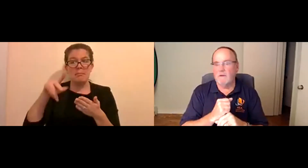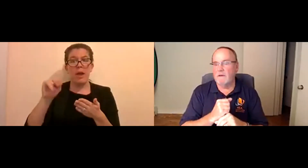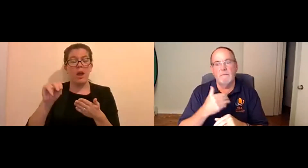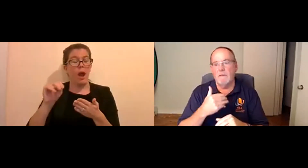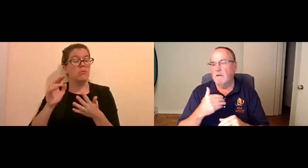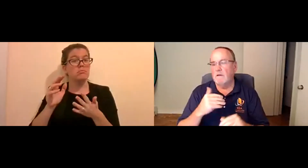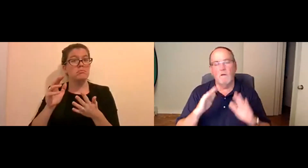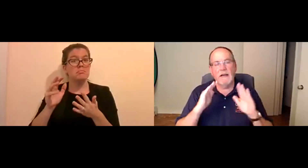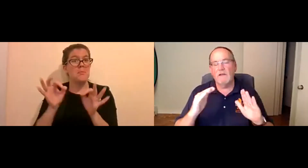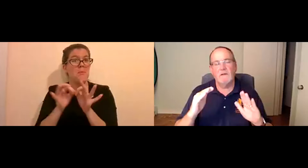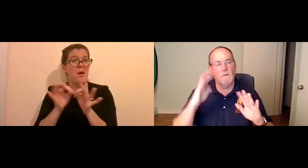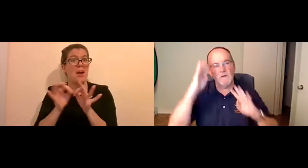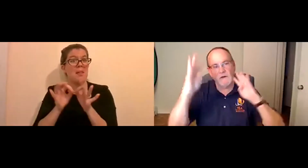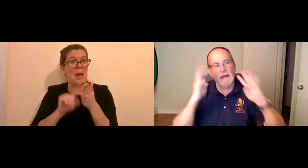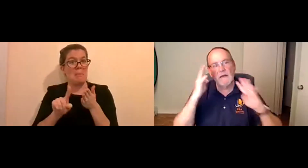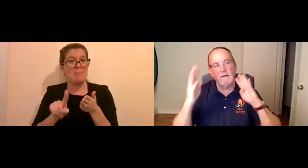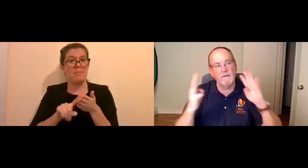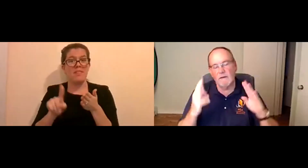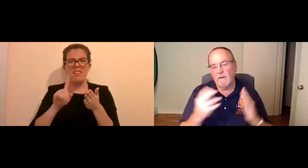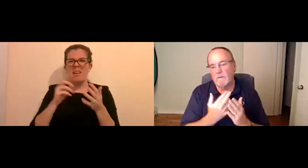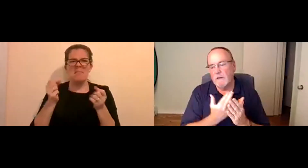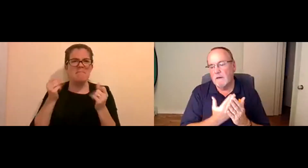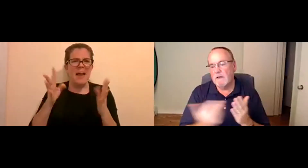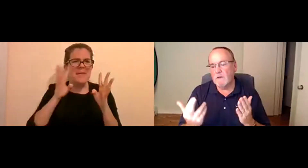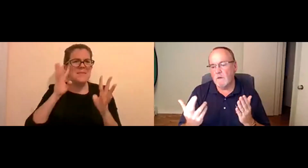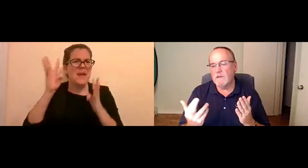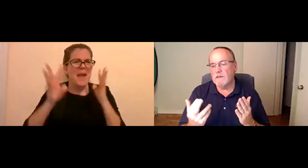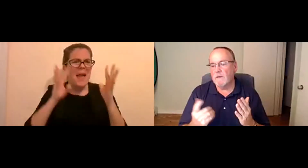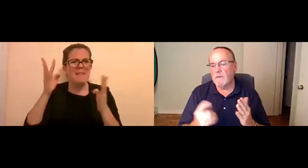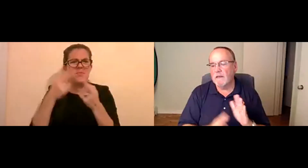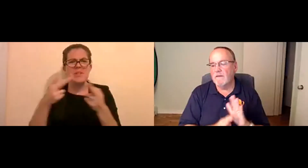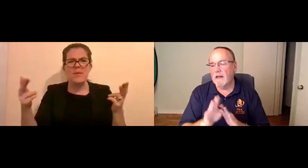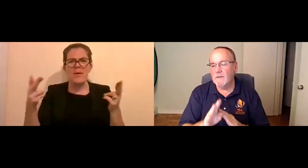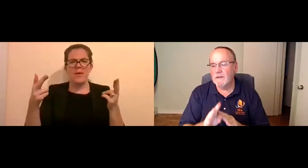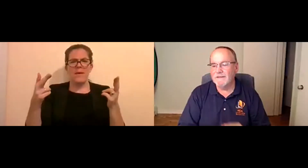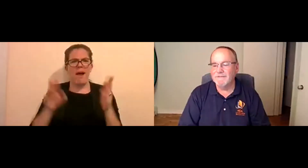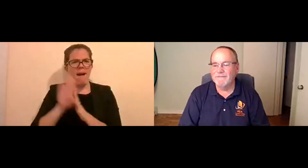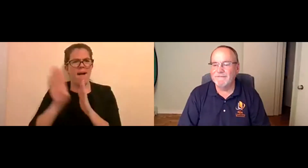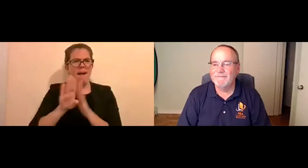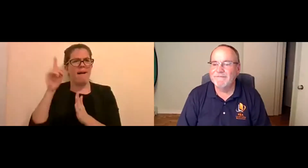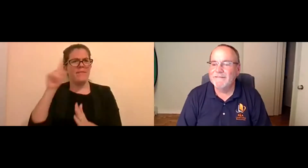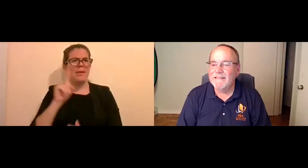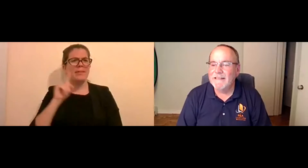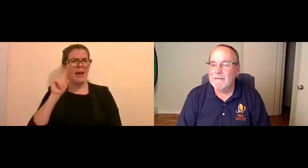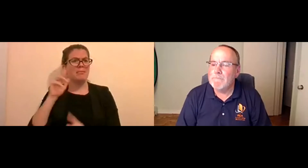some of the greatest, most creative resources that are being developed.